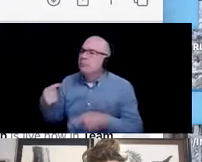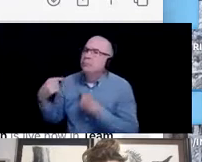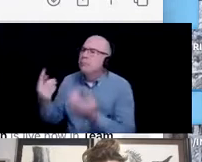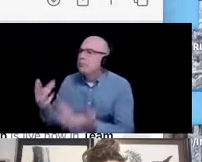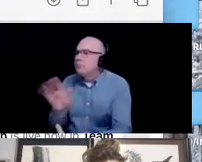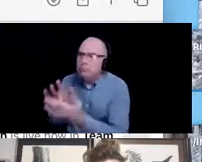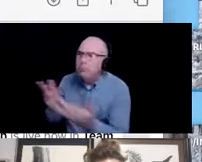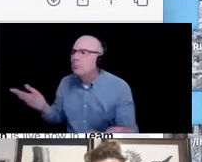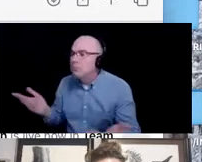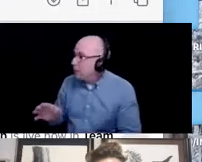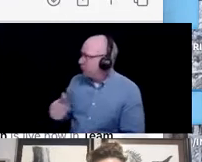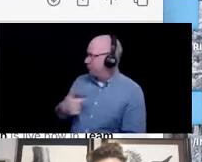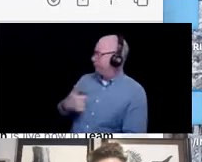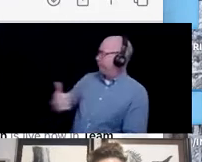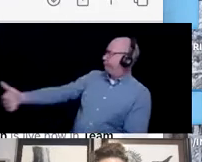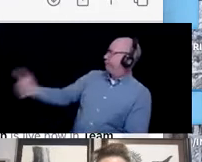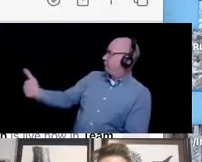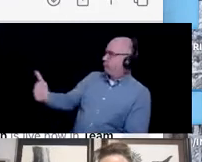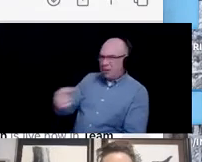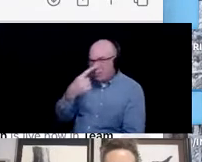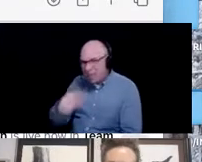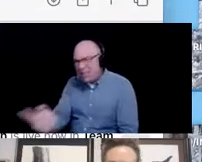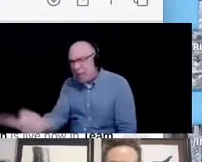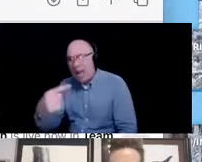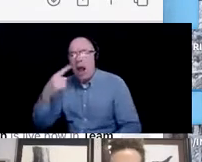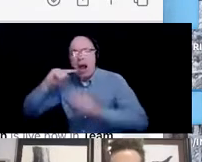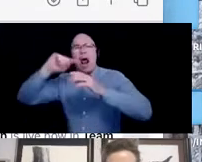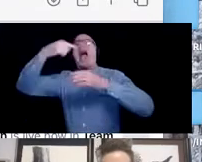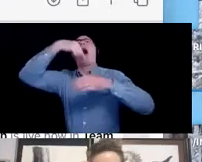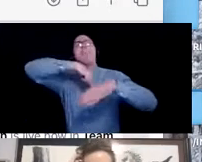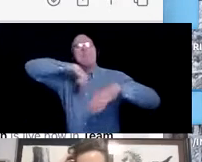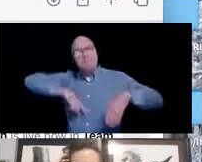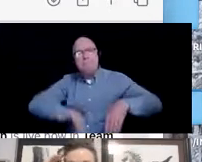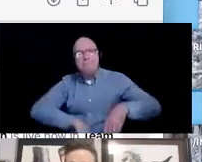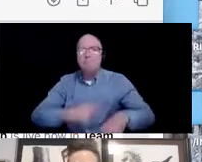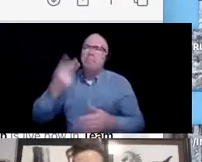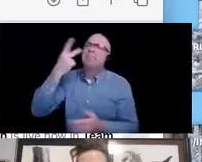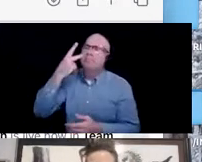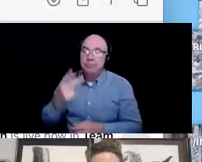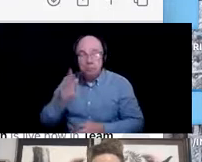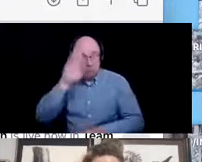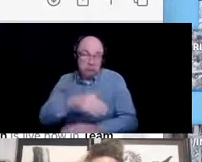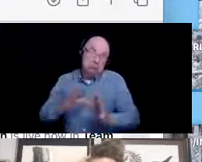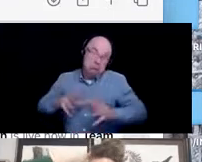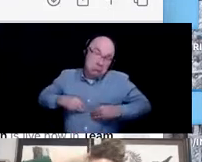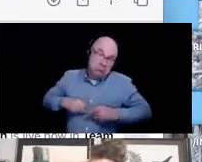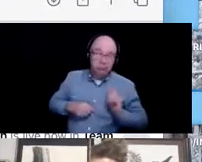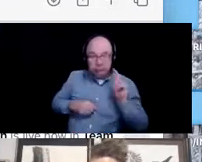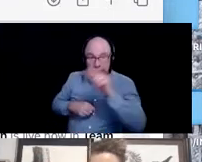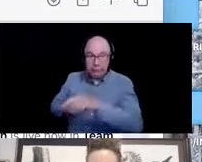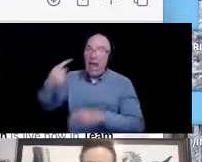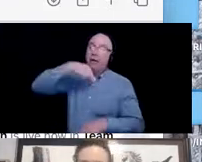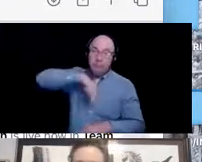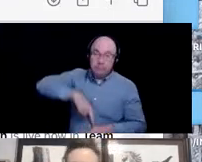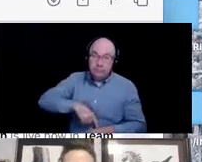time. My son said, great. And he said, do you mind just coming in for a colonoscopy? I just want to see. Well, my son did that. And at the end of the operation,